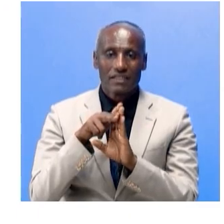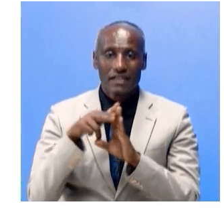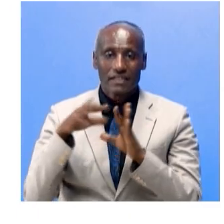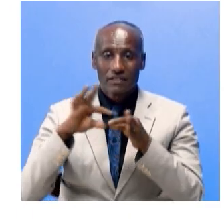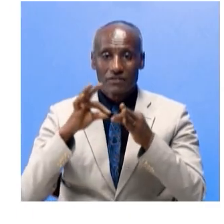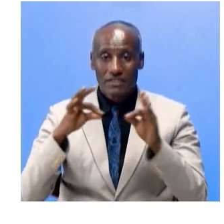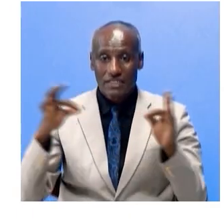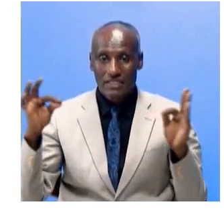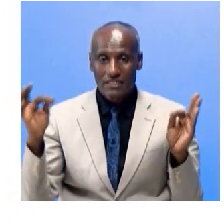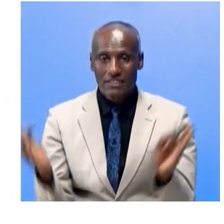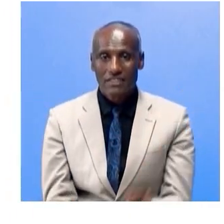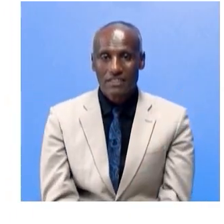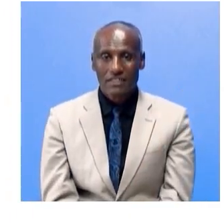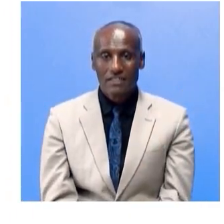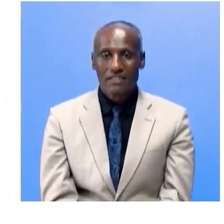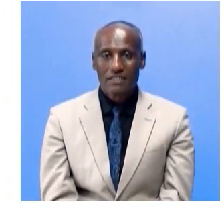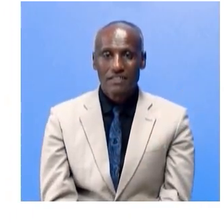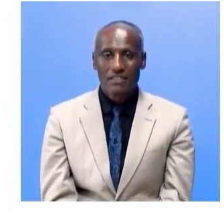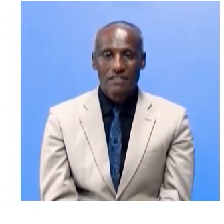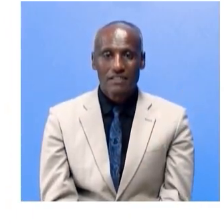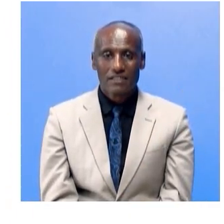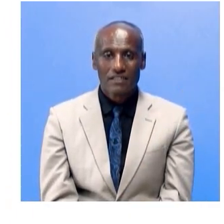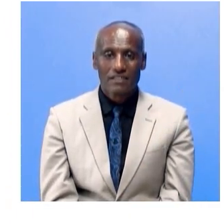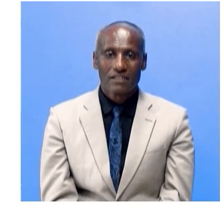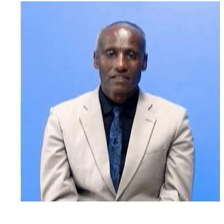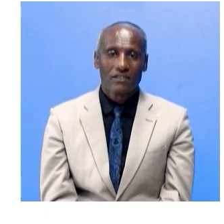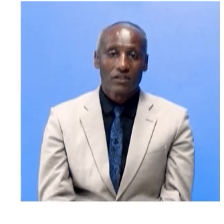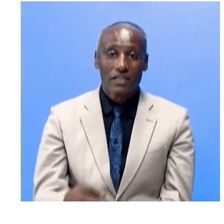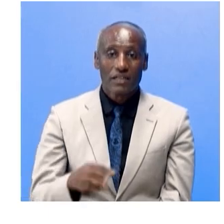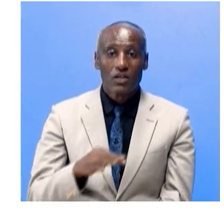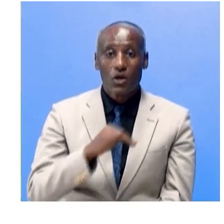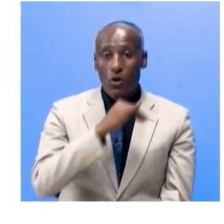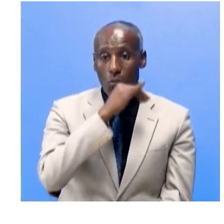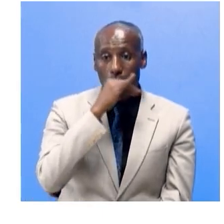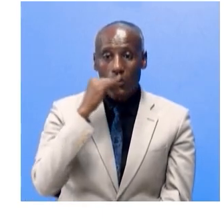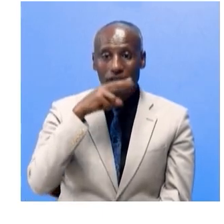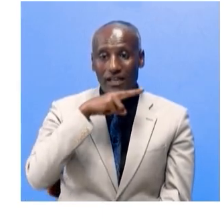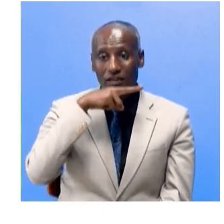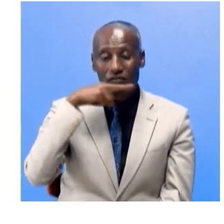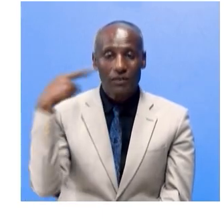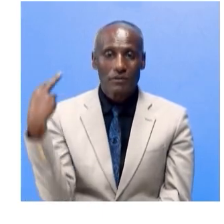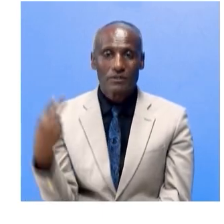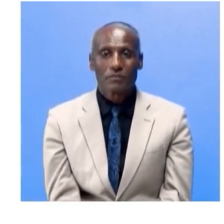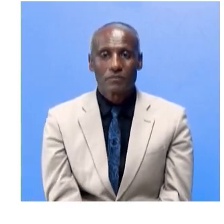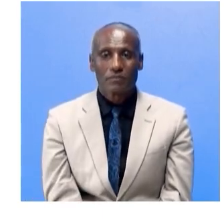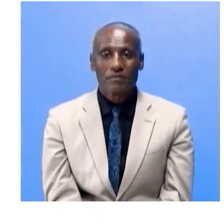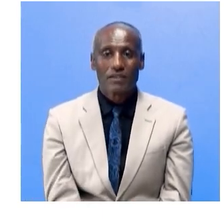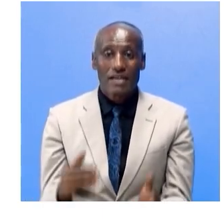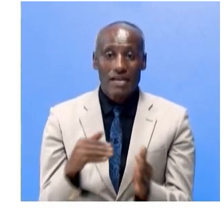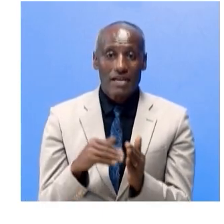sentence. Negative sentence and we're talking about modal verbs. Okay? Negative